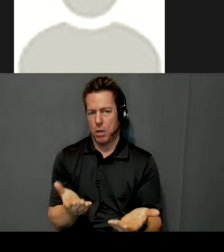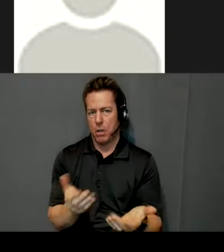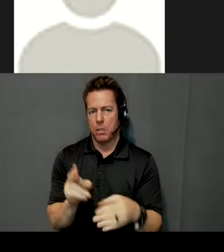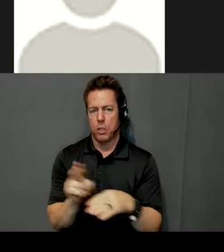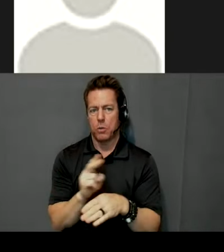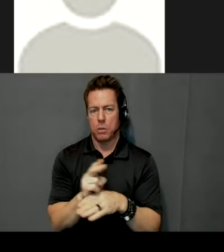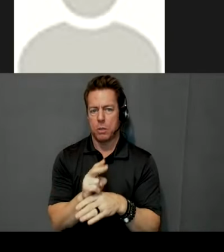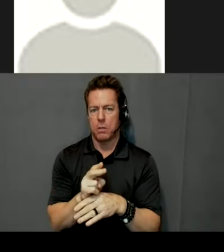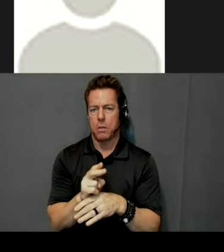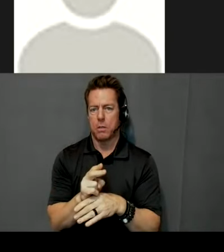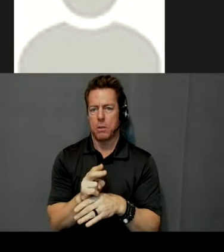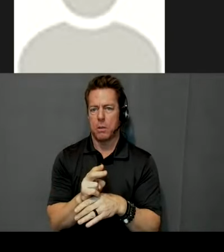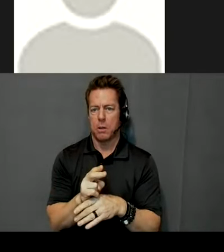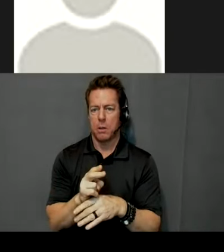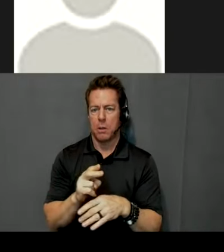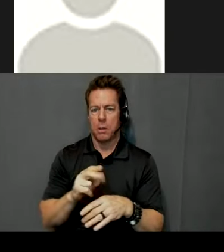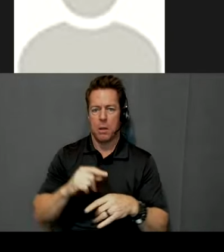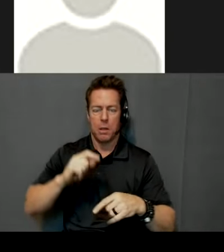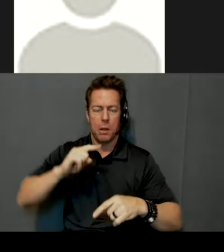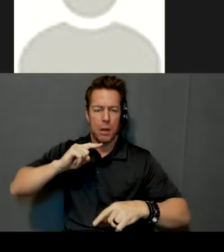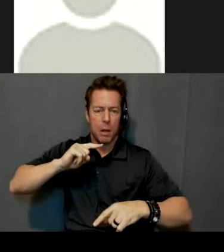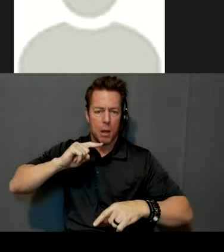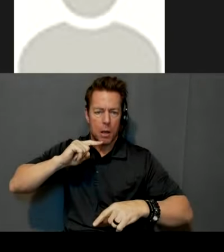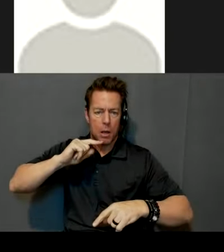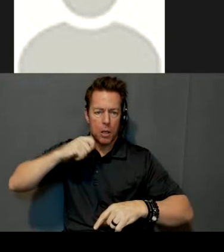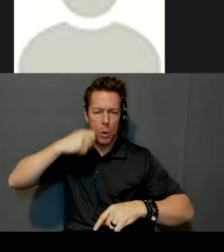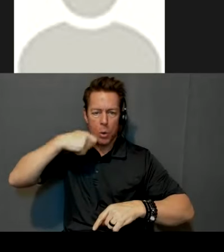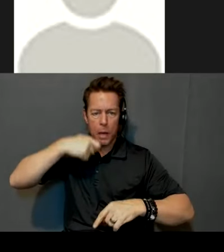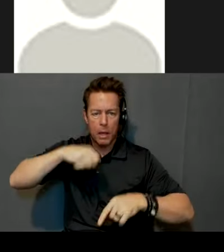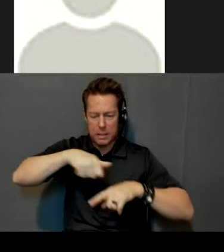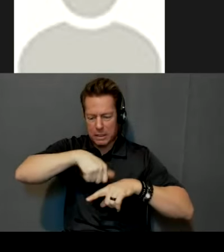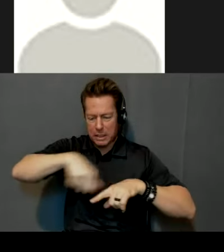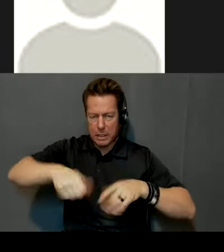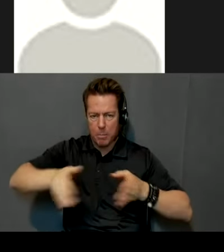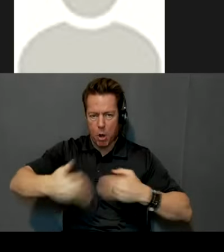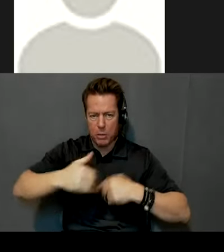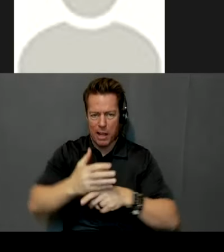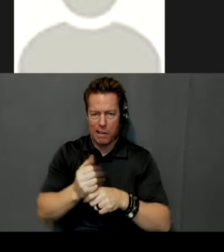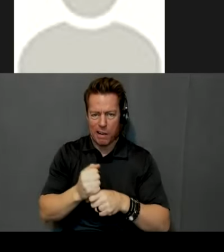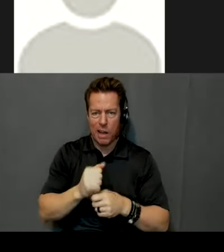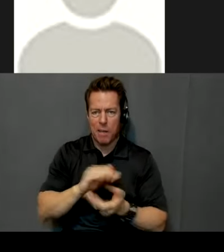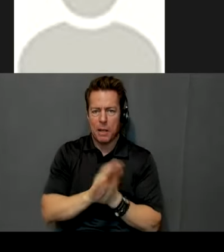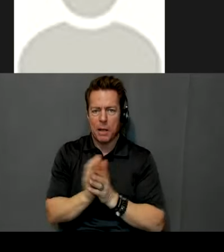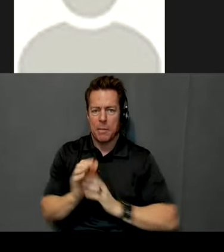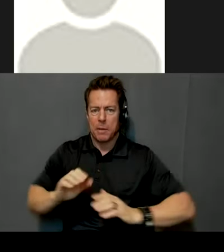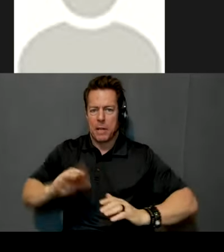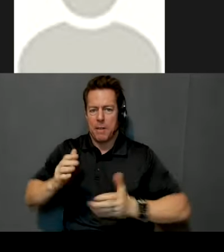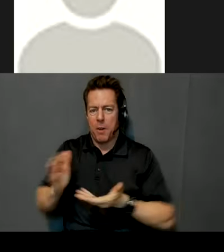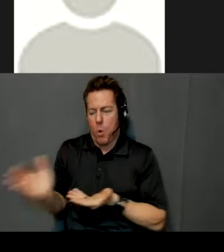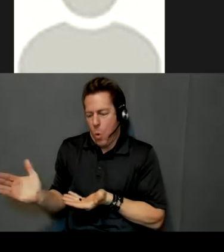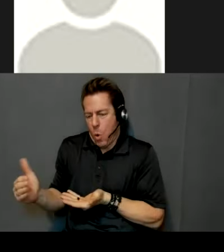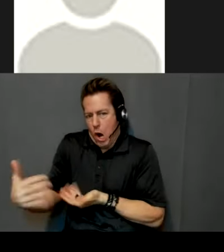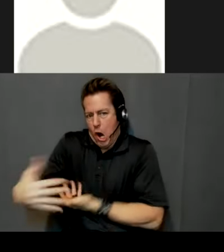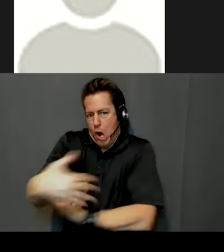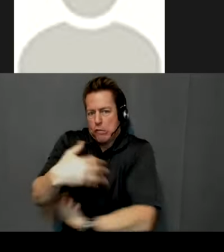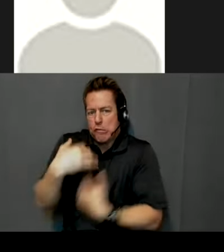utilizing like the toothpaste box that I brought. I've become kind of a hoarder since being here. I haven't really